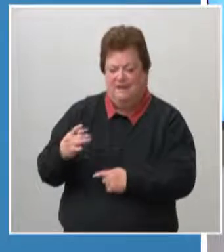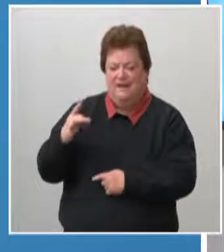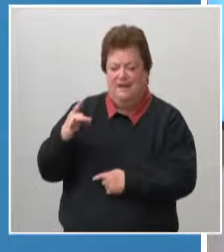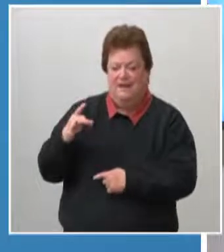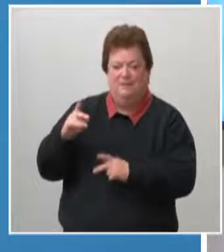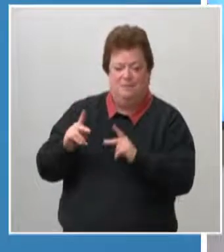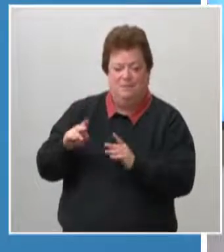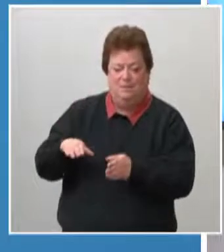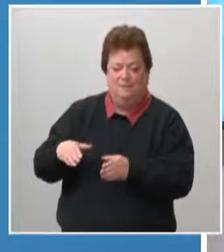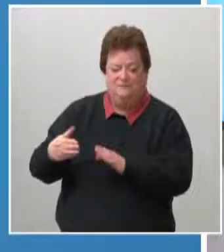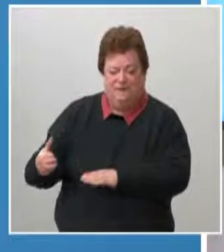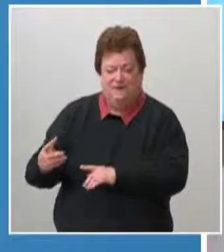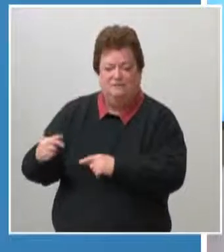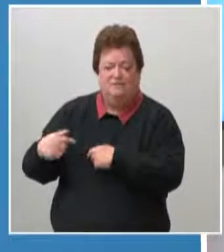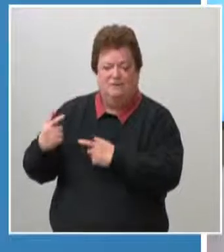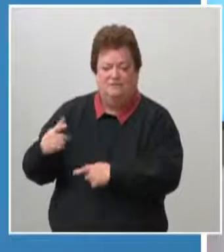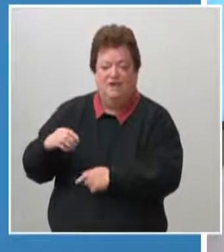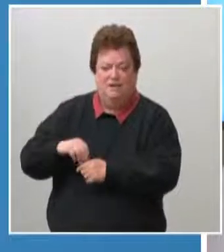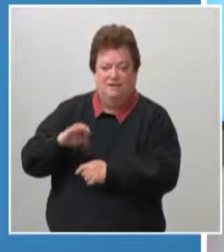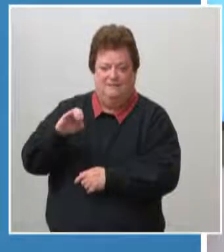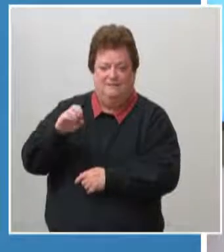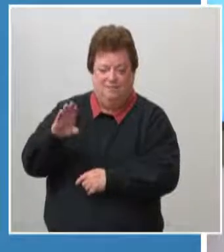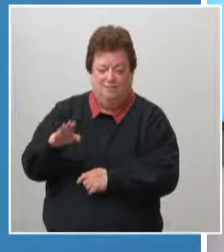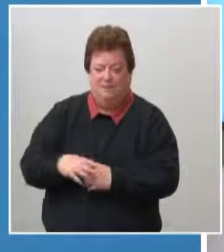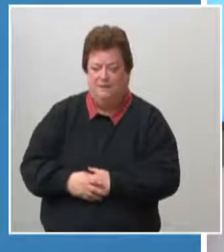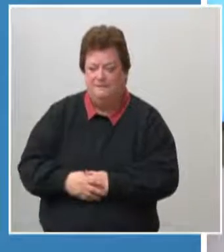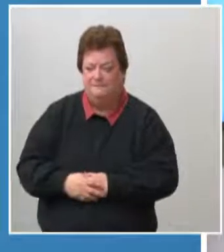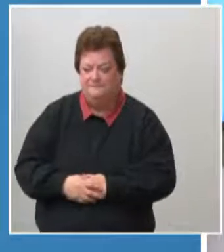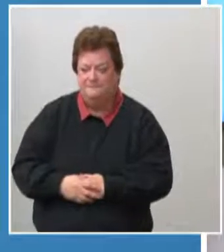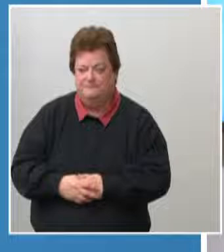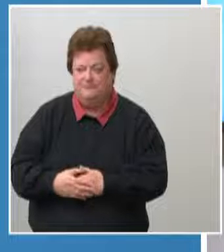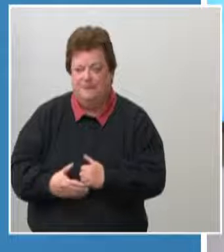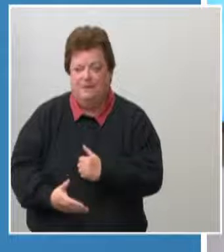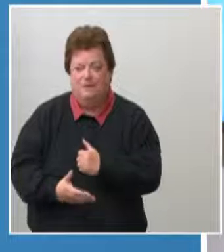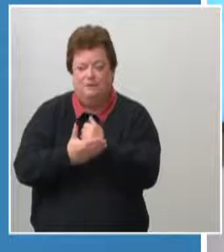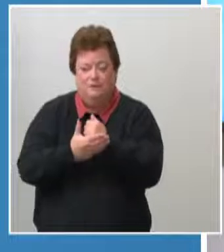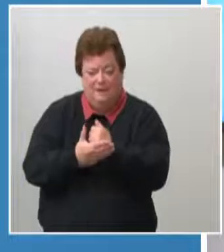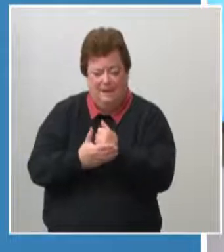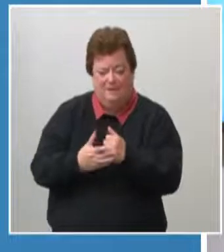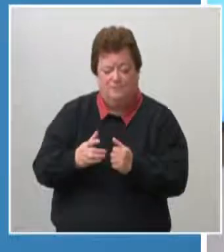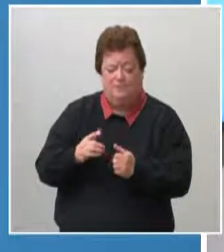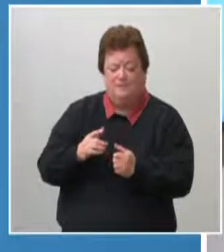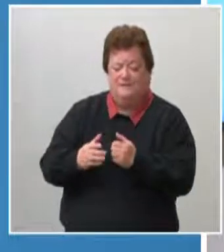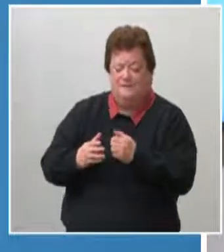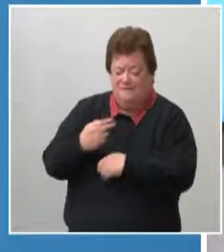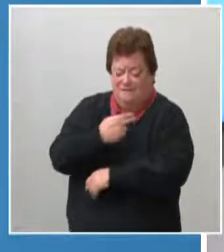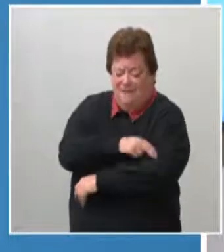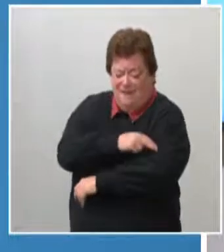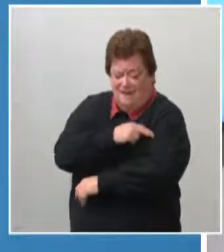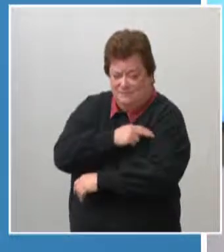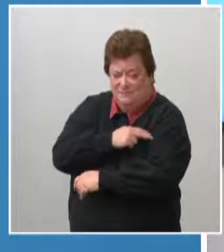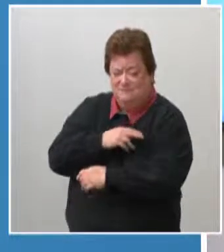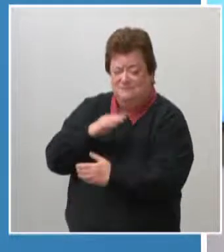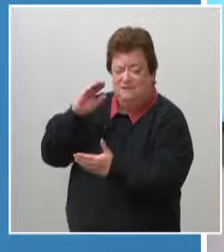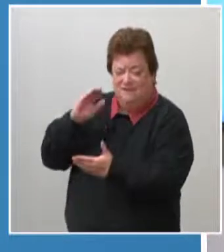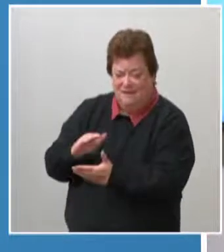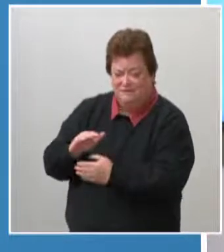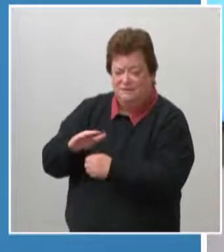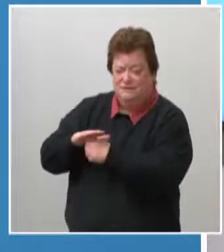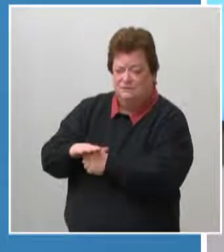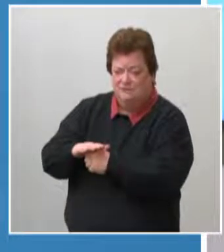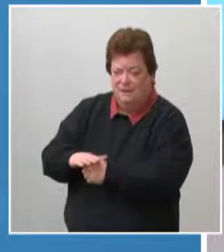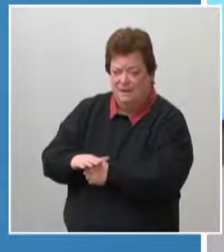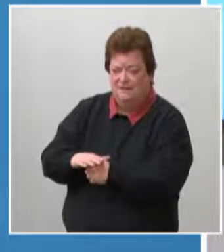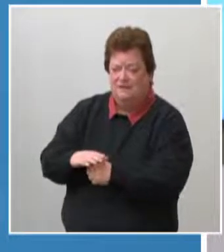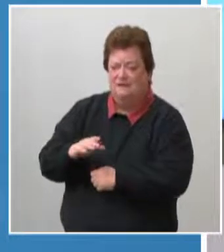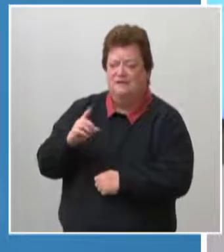to COVID so far in February. To help ease strain on the local hospitals, the Nebraska Department of Health